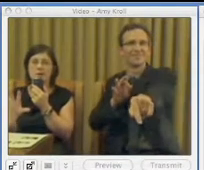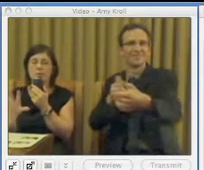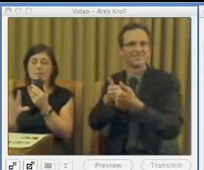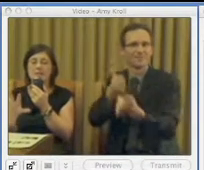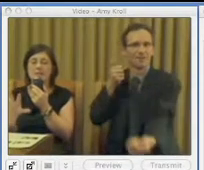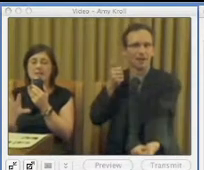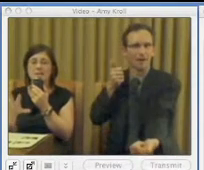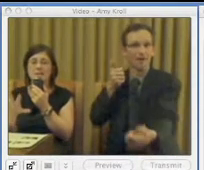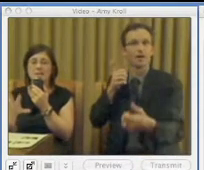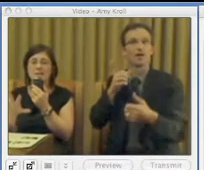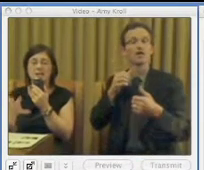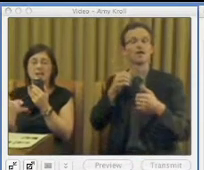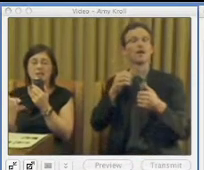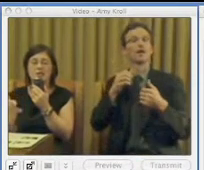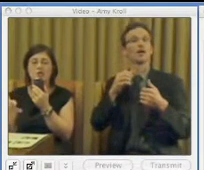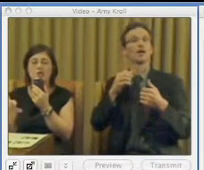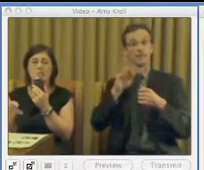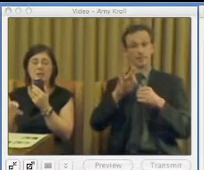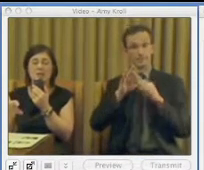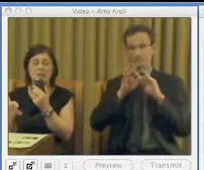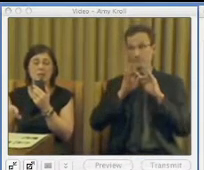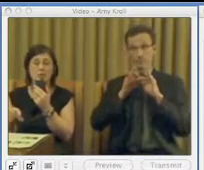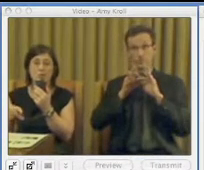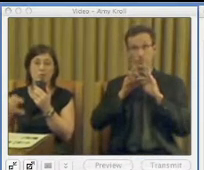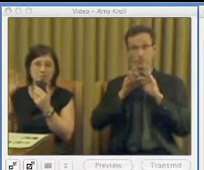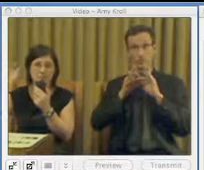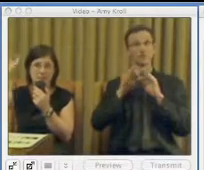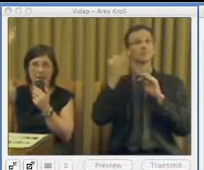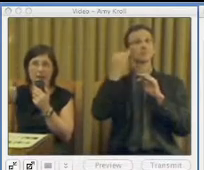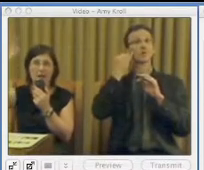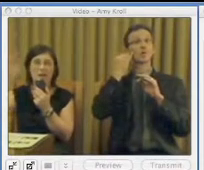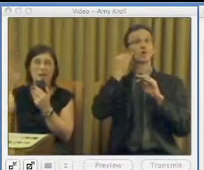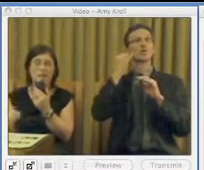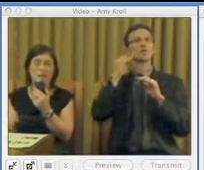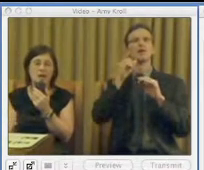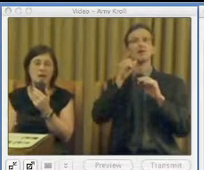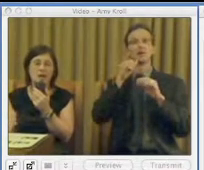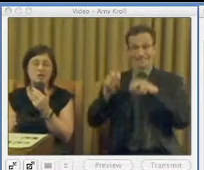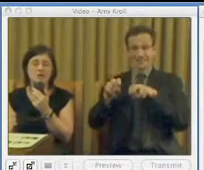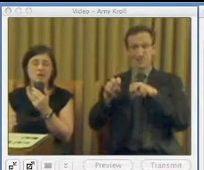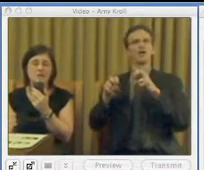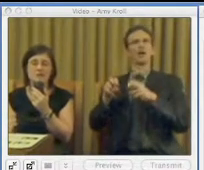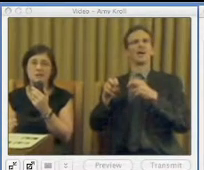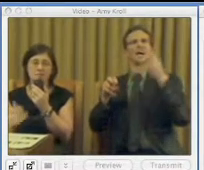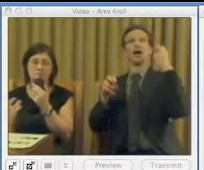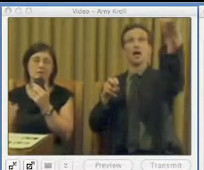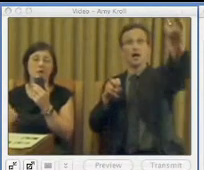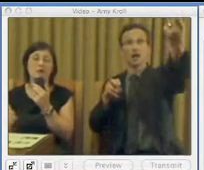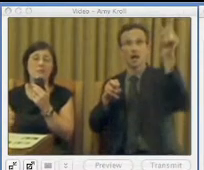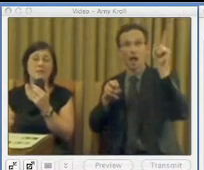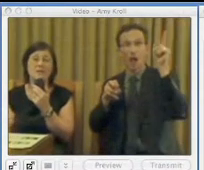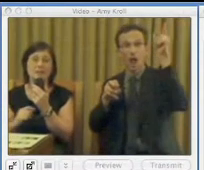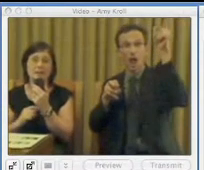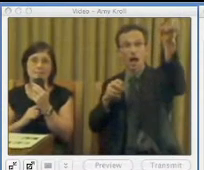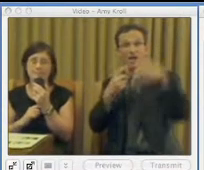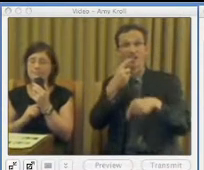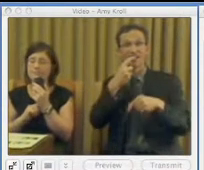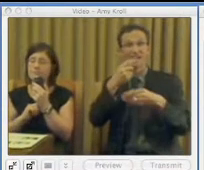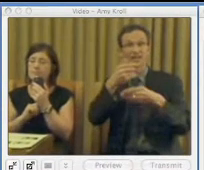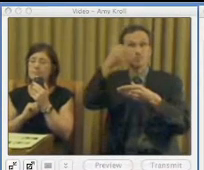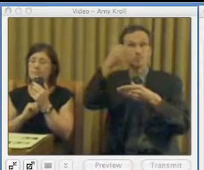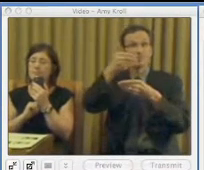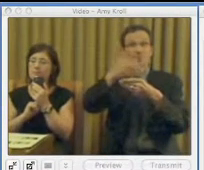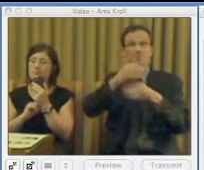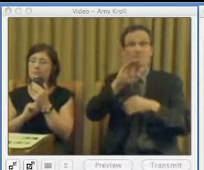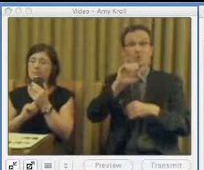That distance would be exacerbated if that interpreter had been in a booth at the back of the room, like I said earlier, that and